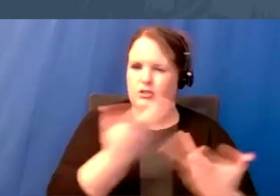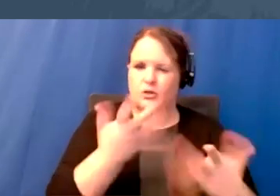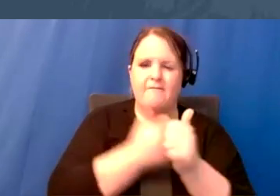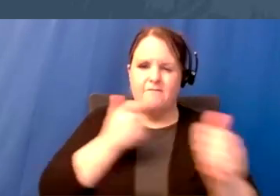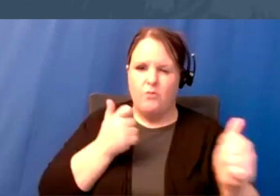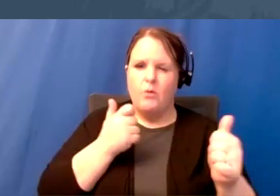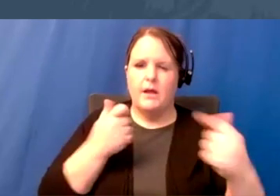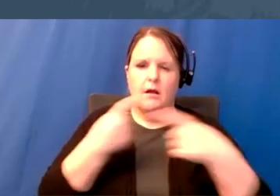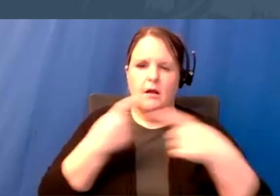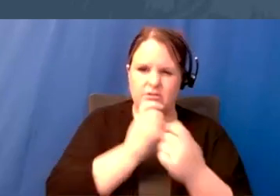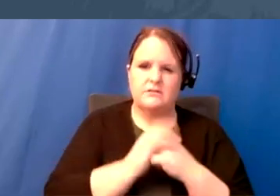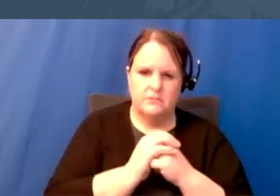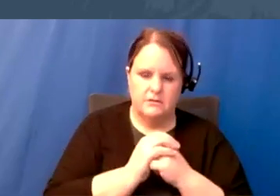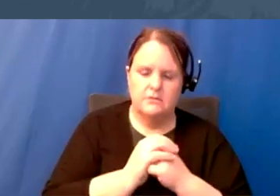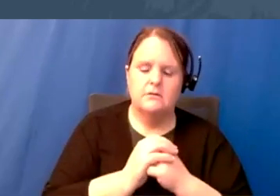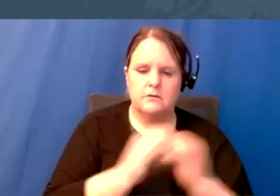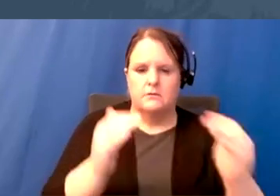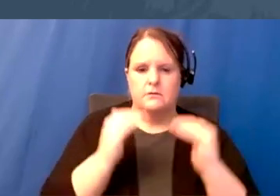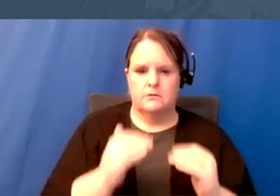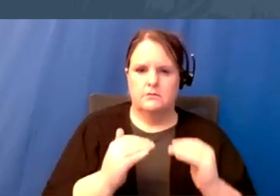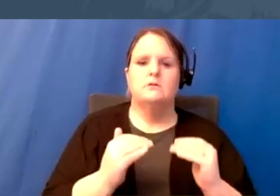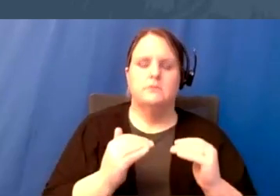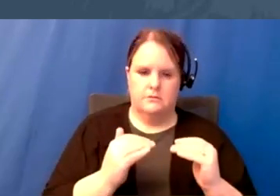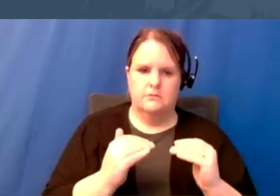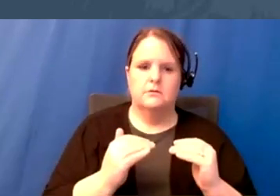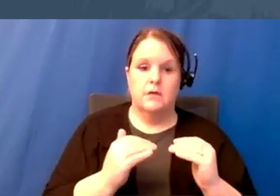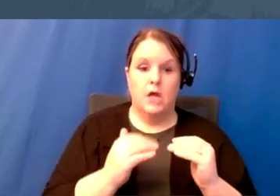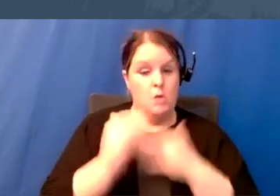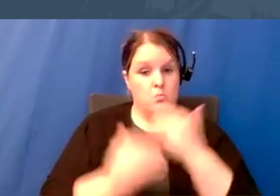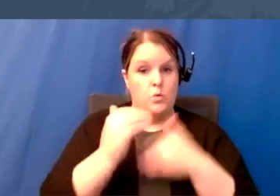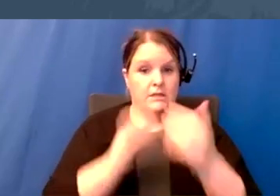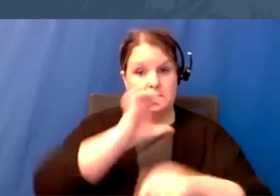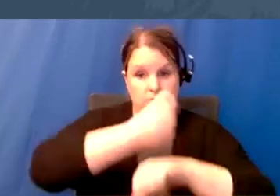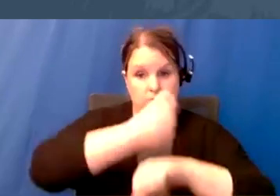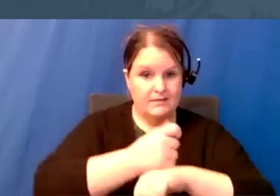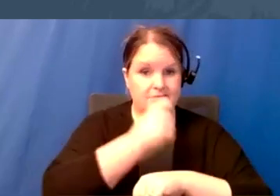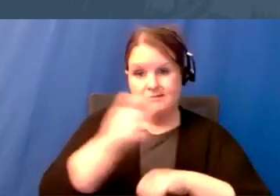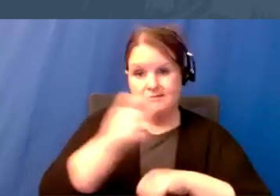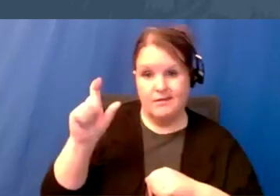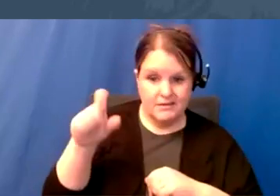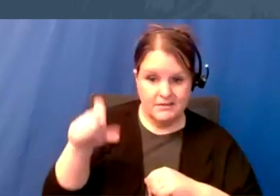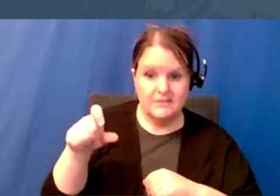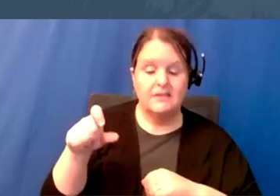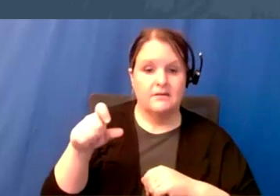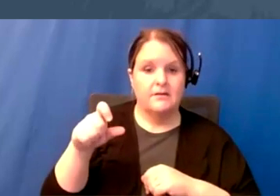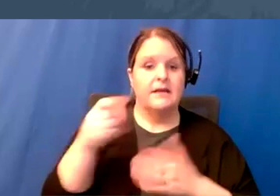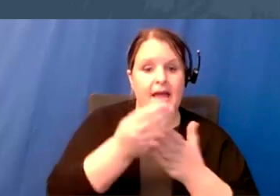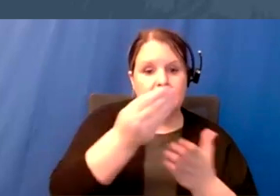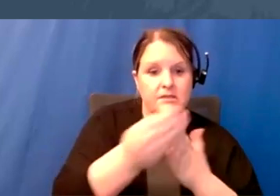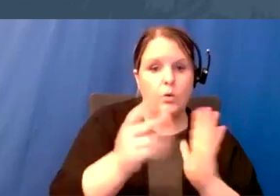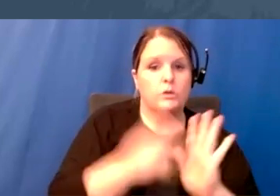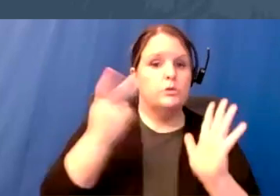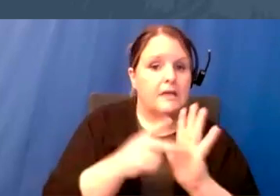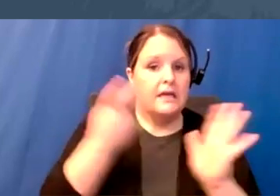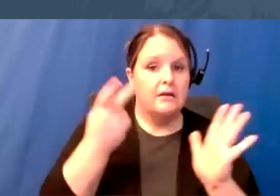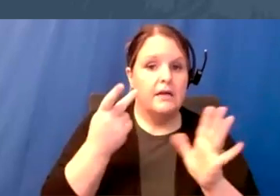of conflicts of interest? And then there should be a process in place to avoid unnecessary acquisitions or duplicative